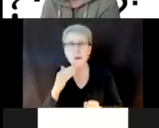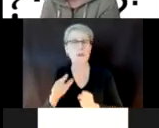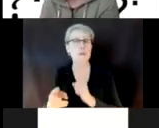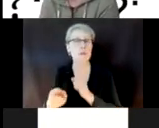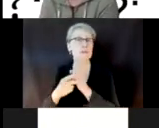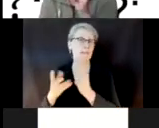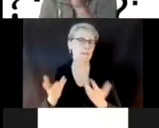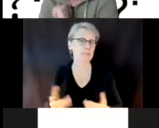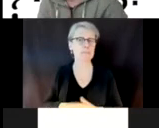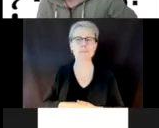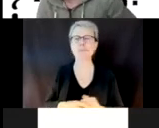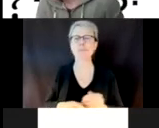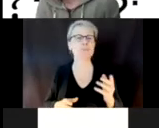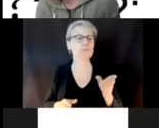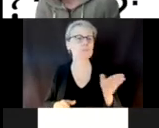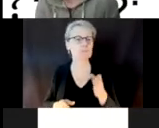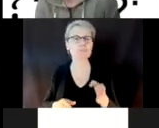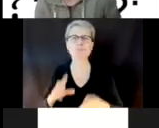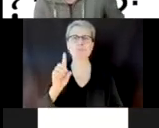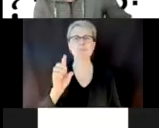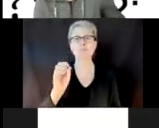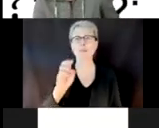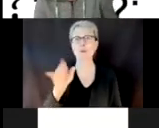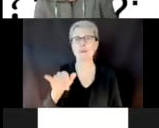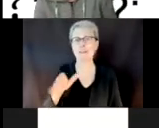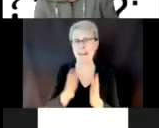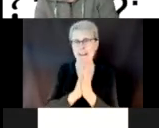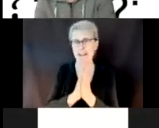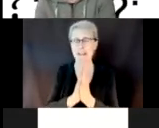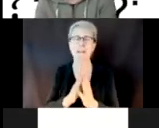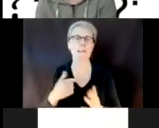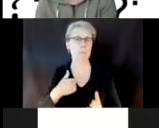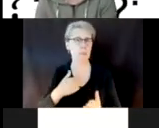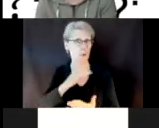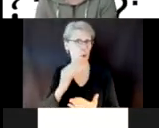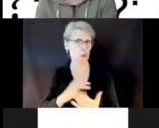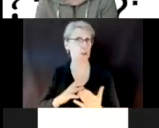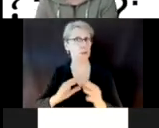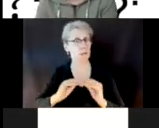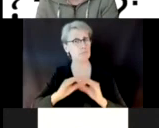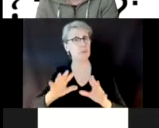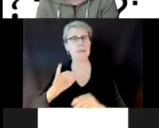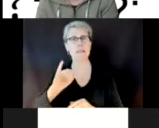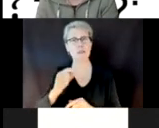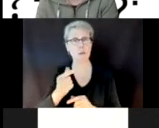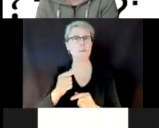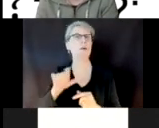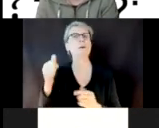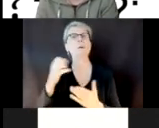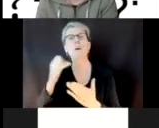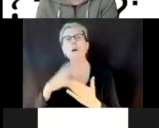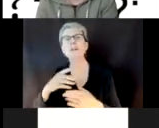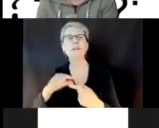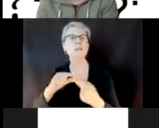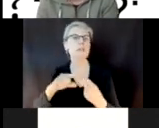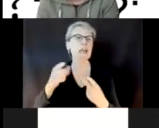next question. Dorothy asks, as an artist who posts on Instagram, I follow other artists in some galleries and am usually followed